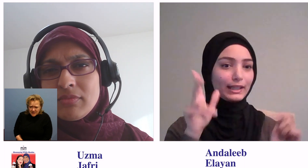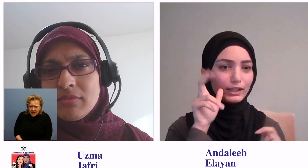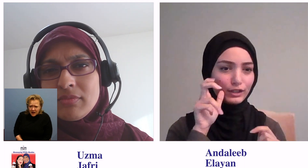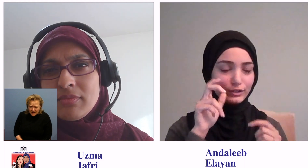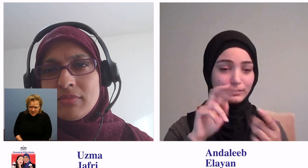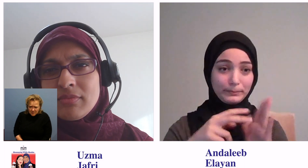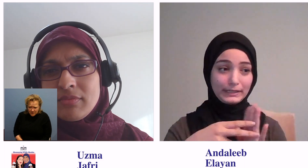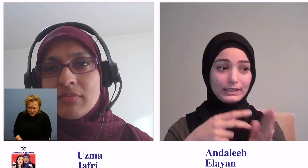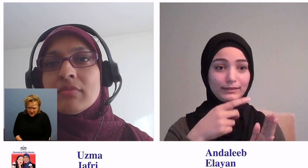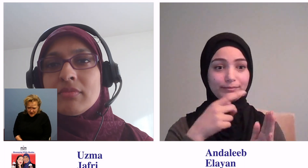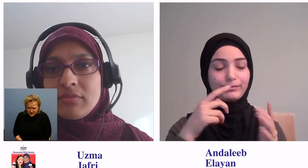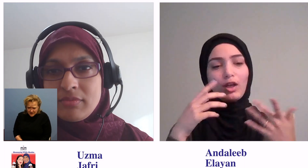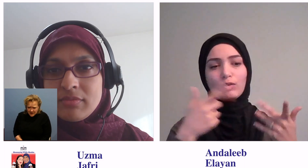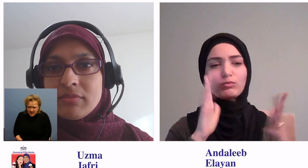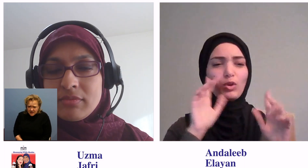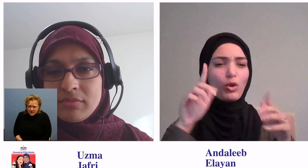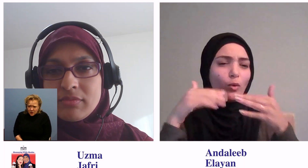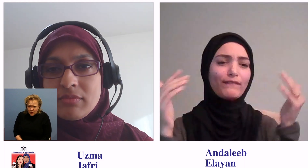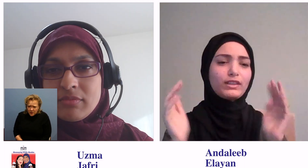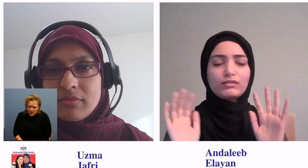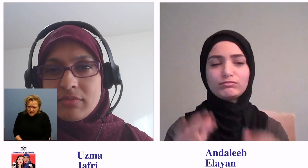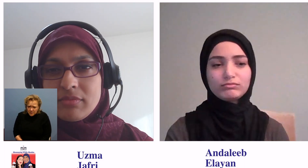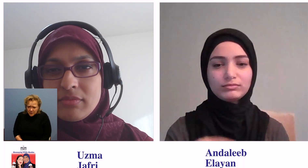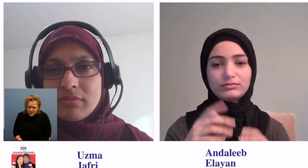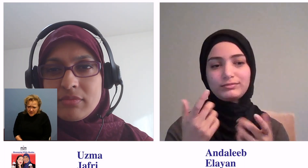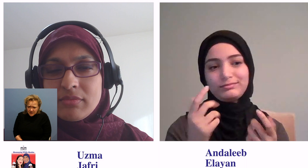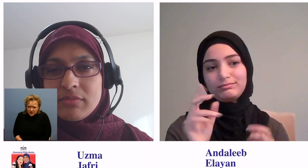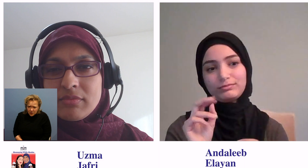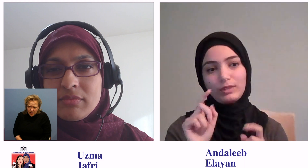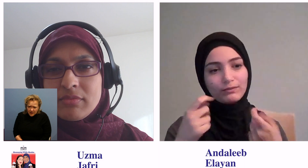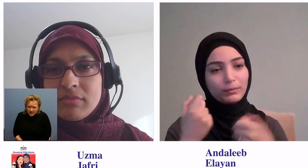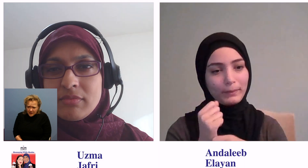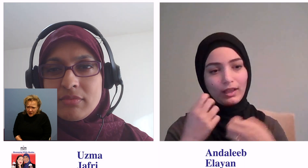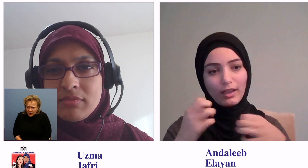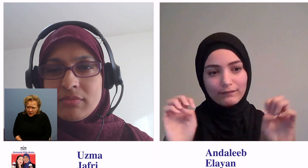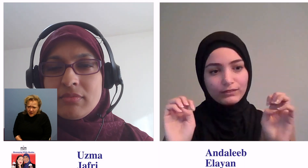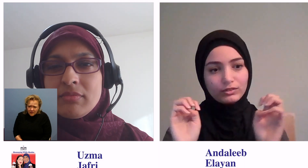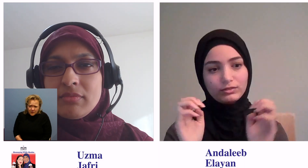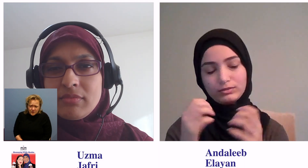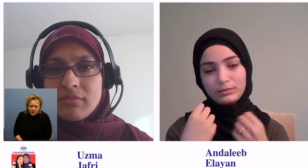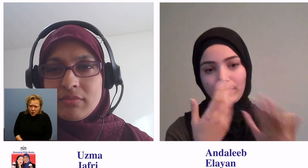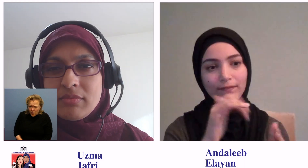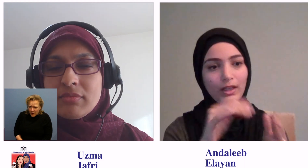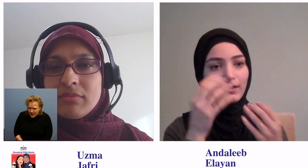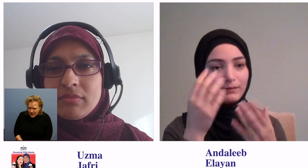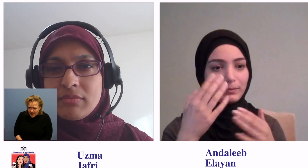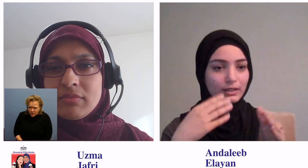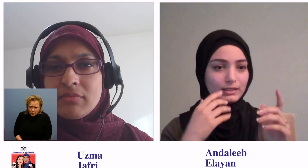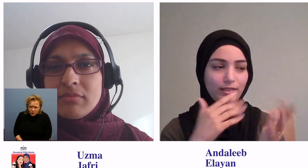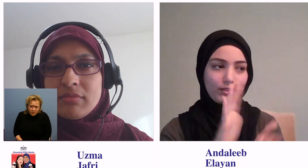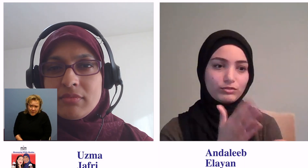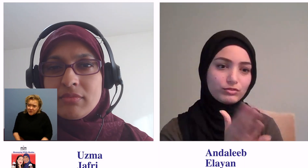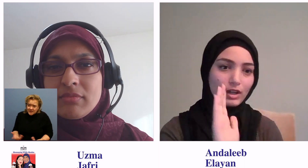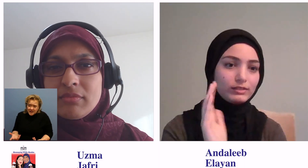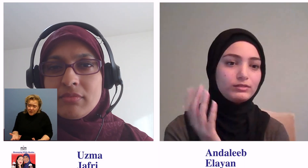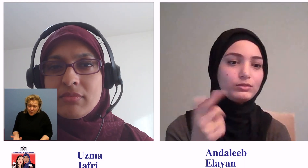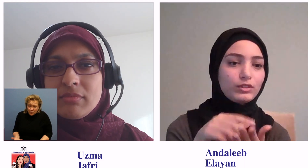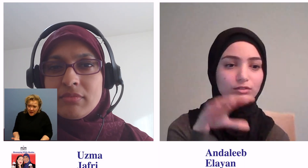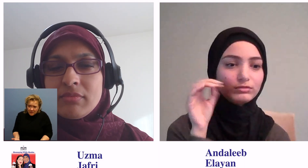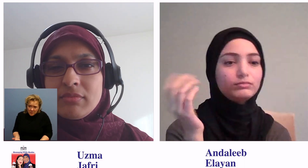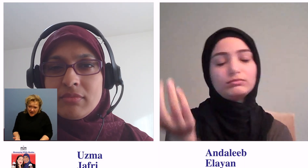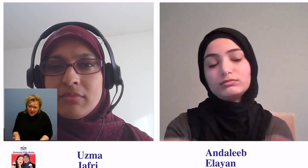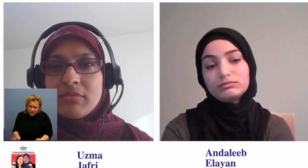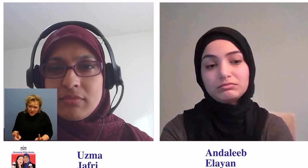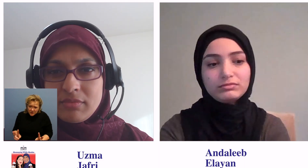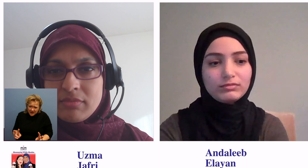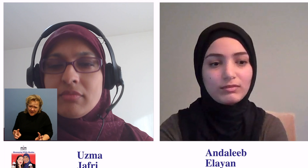pass on some of those things. So because of the person, you know, can't hear, there's no way. And people decide we